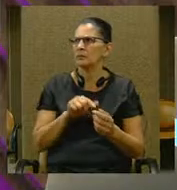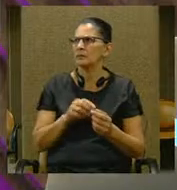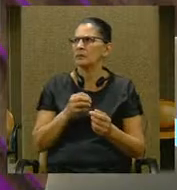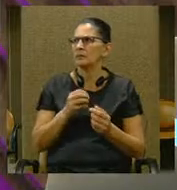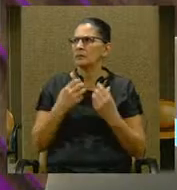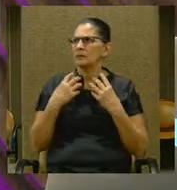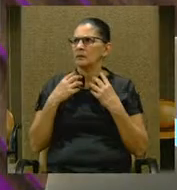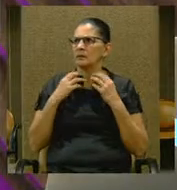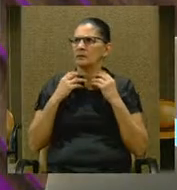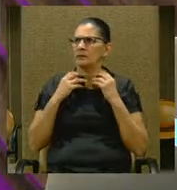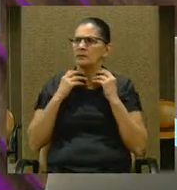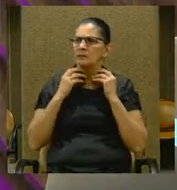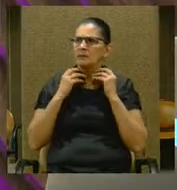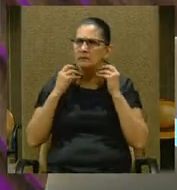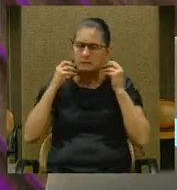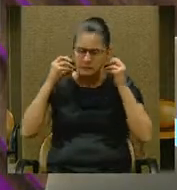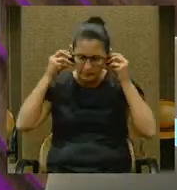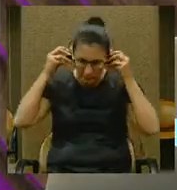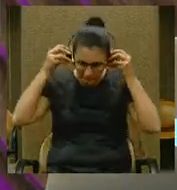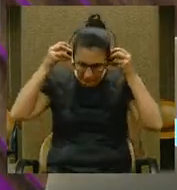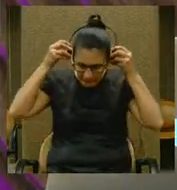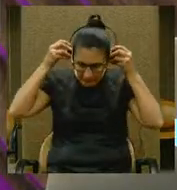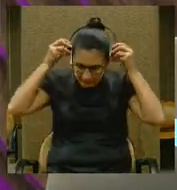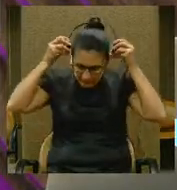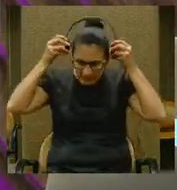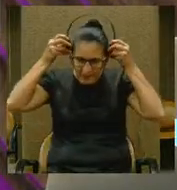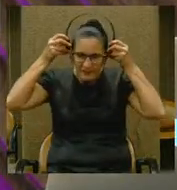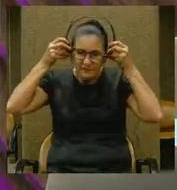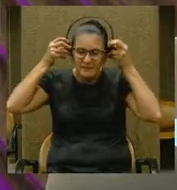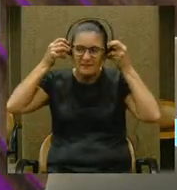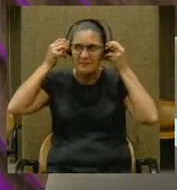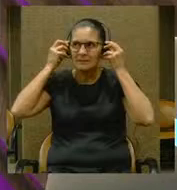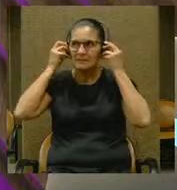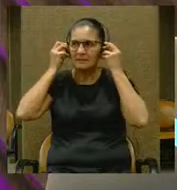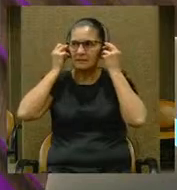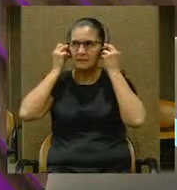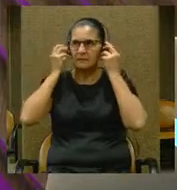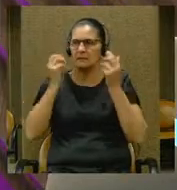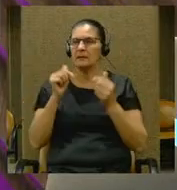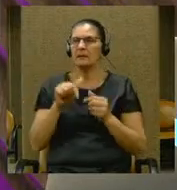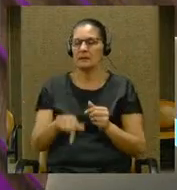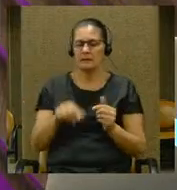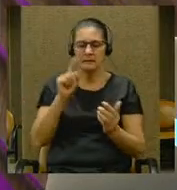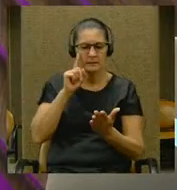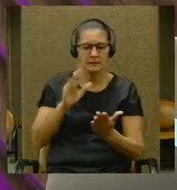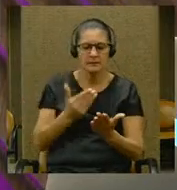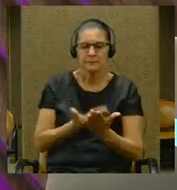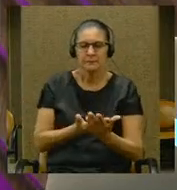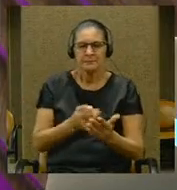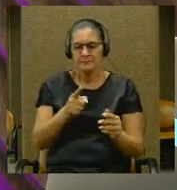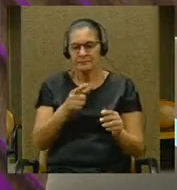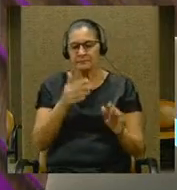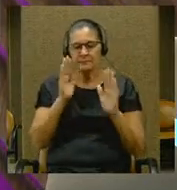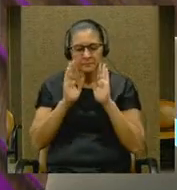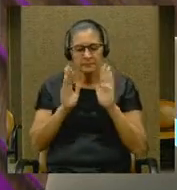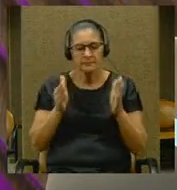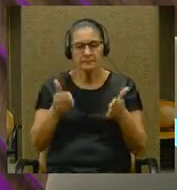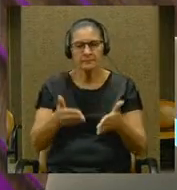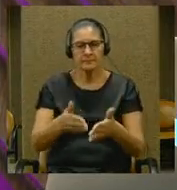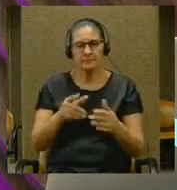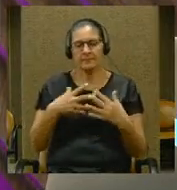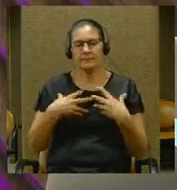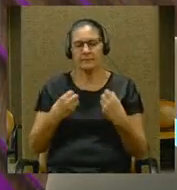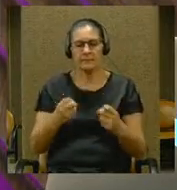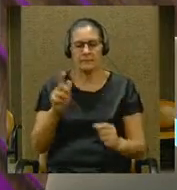senior policy researcher at RAND, and professor of policy analysis at the Party RAND Graduate School. His research is at the intersection of public health and